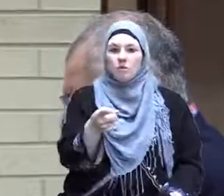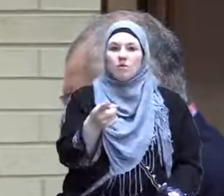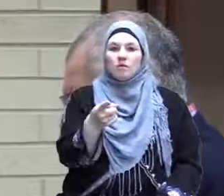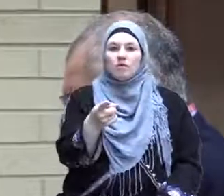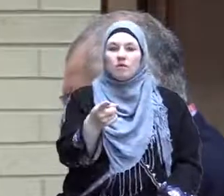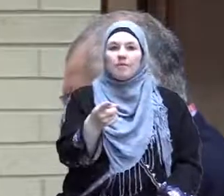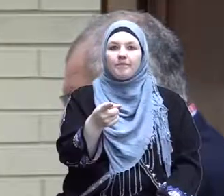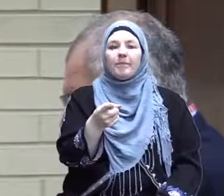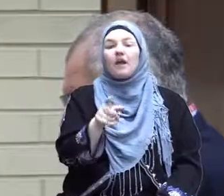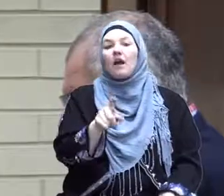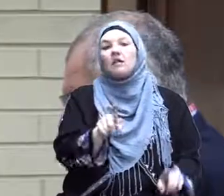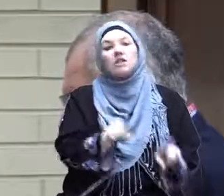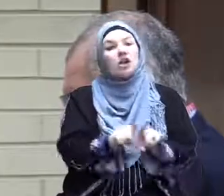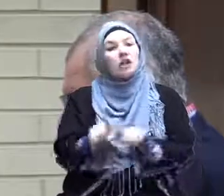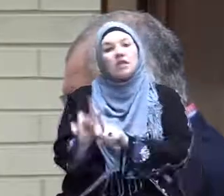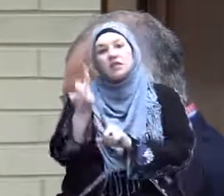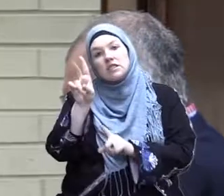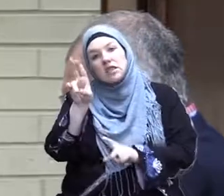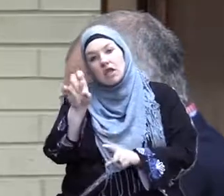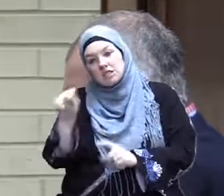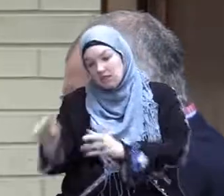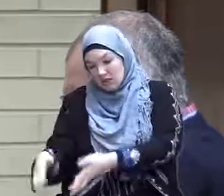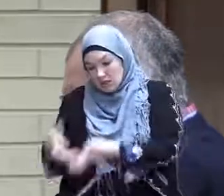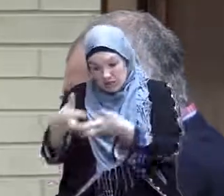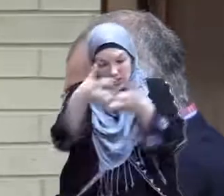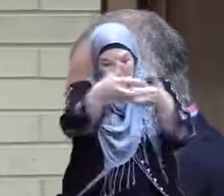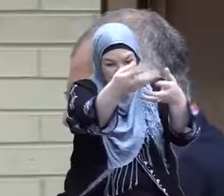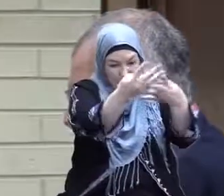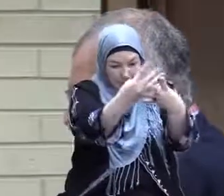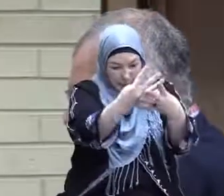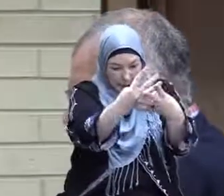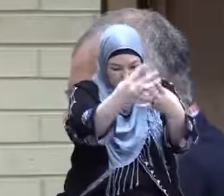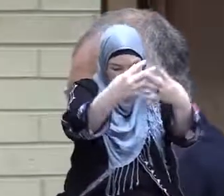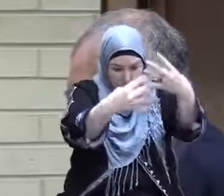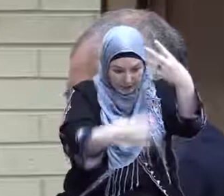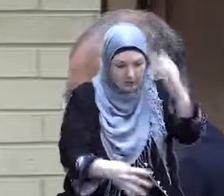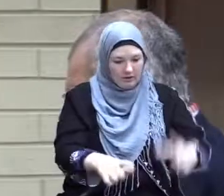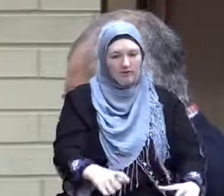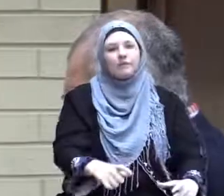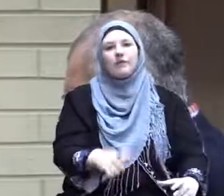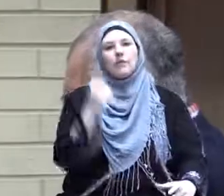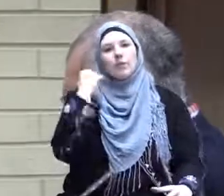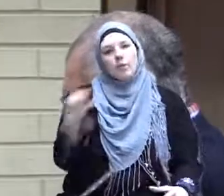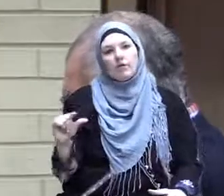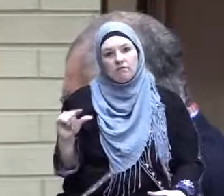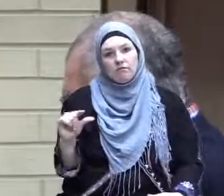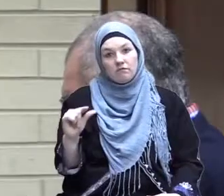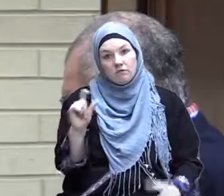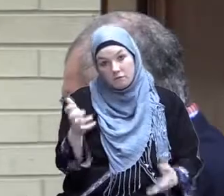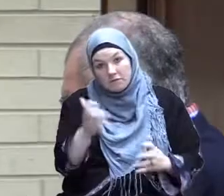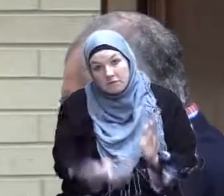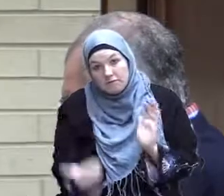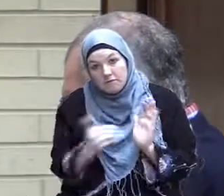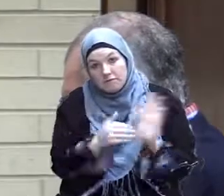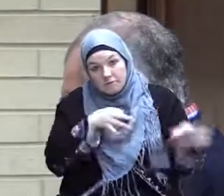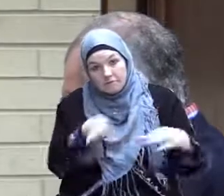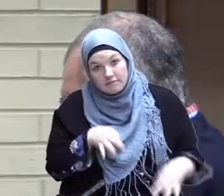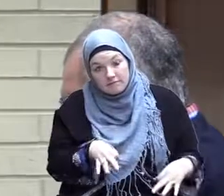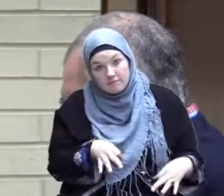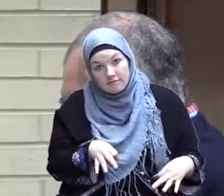as you get the best out of dust, which is gold. I want this to be clear. Should I explain it again?